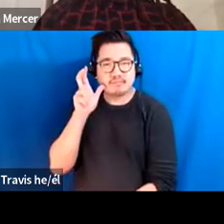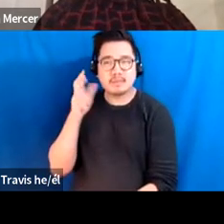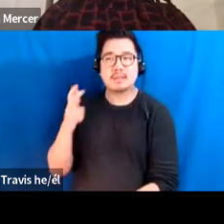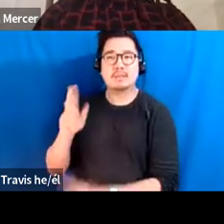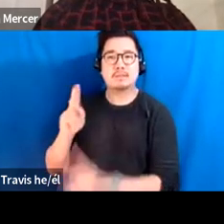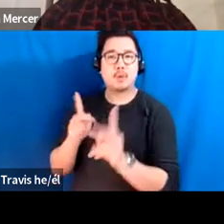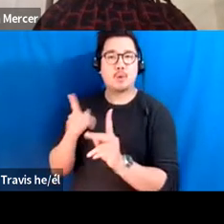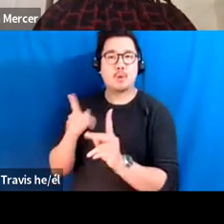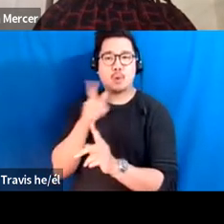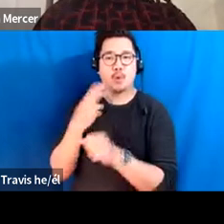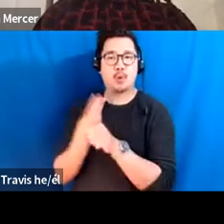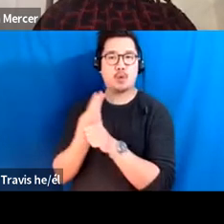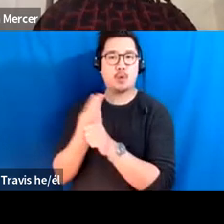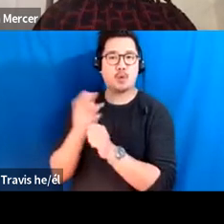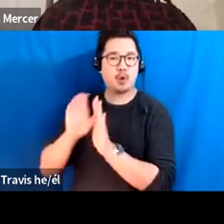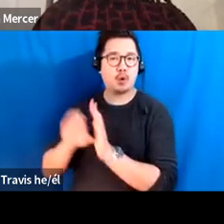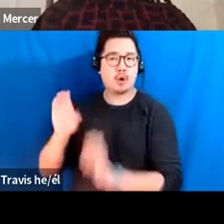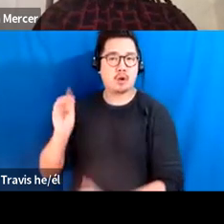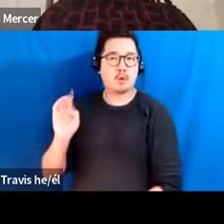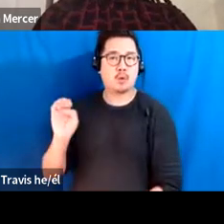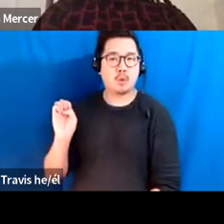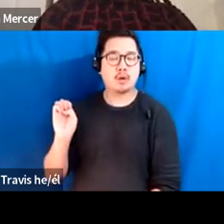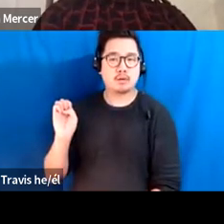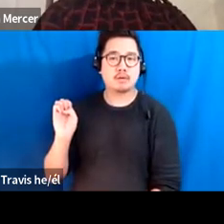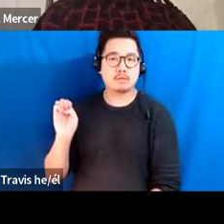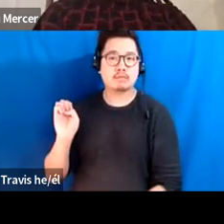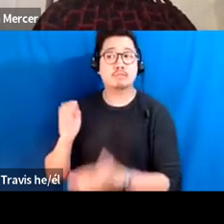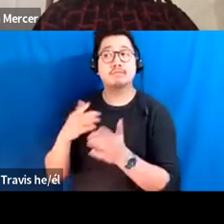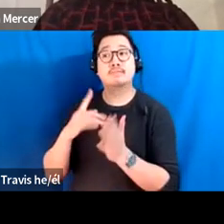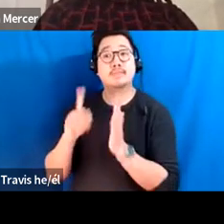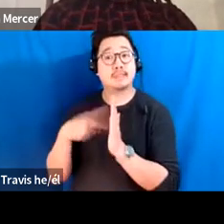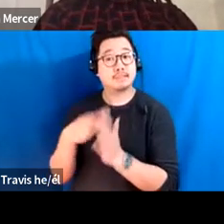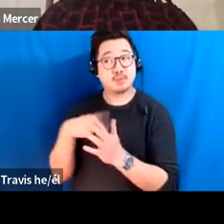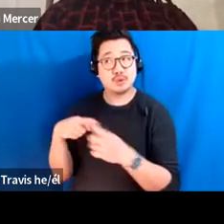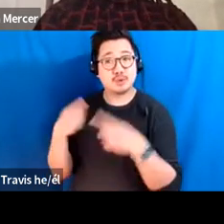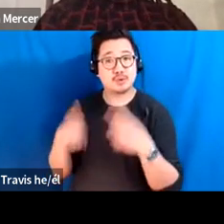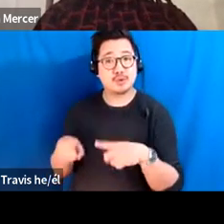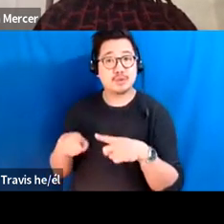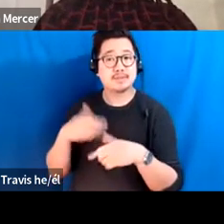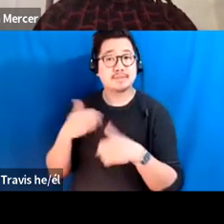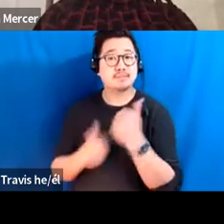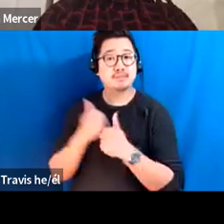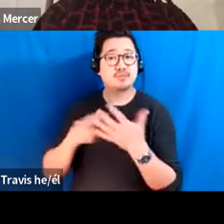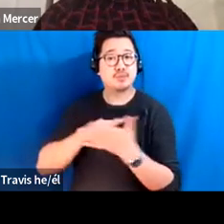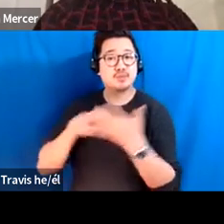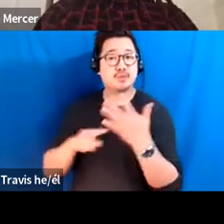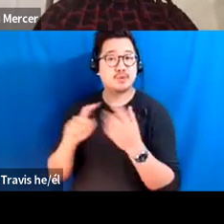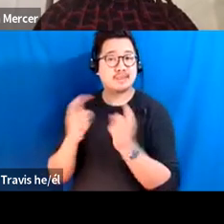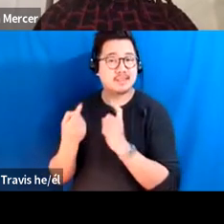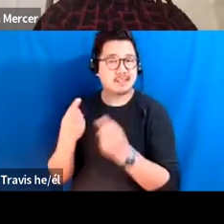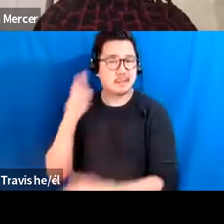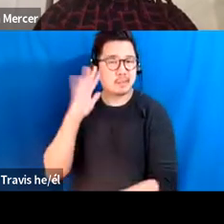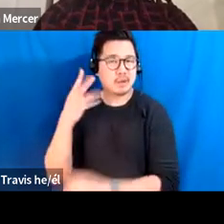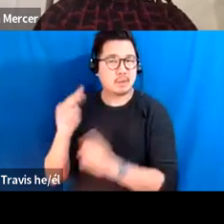code and the uses of the code and um at times we agree on most uh most of the changes philosophically